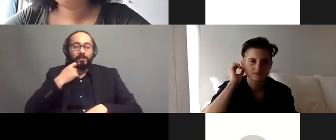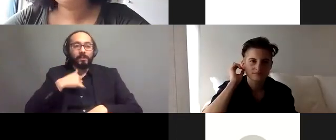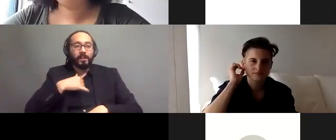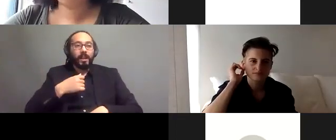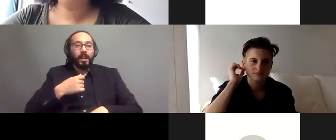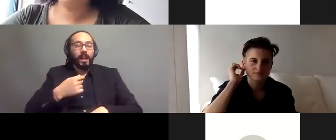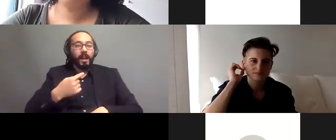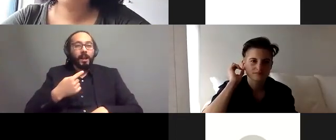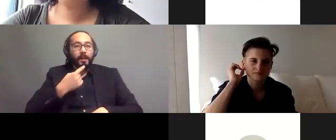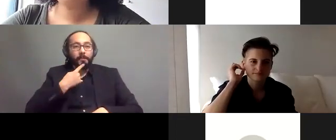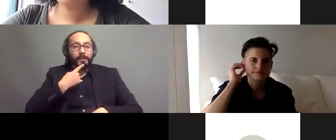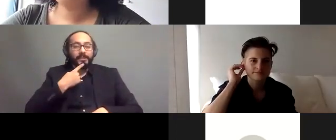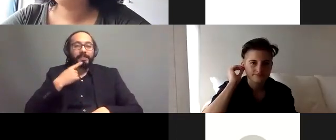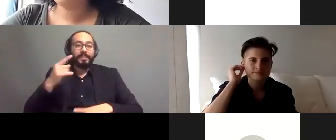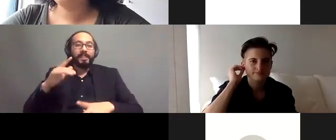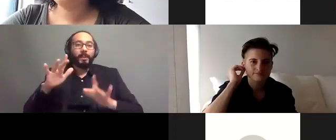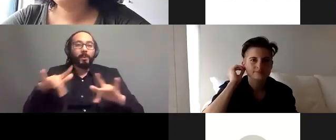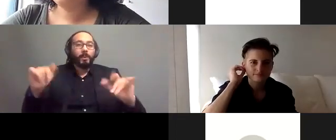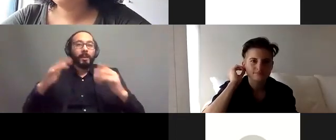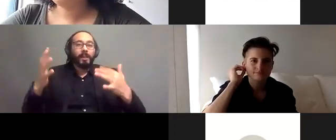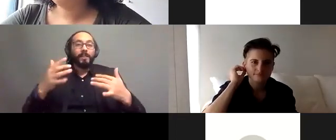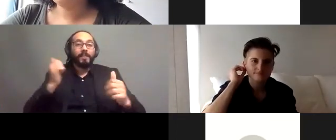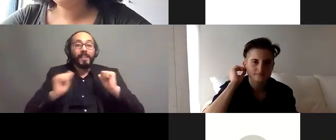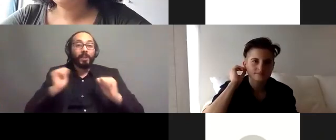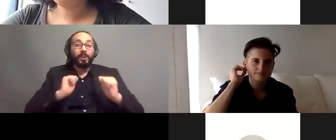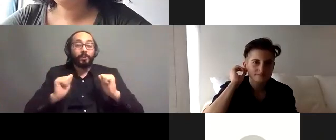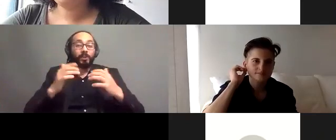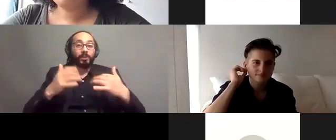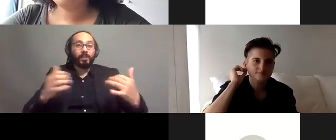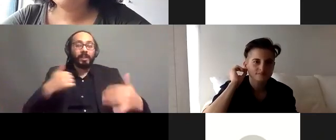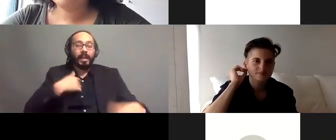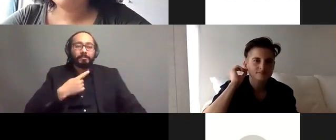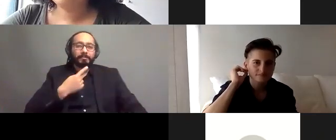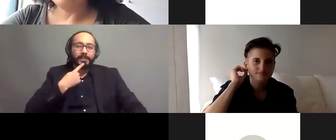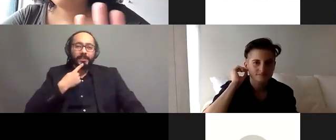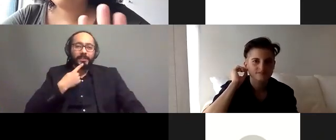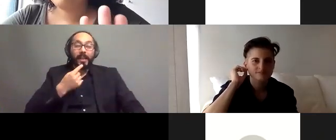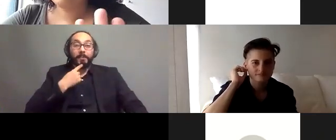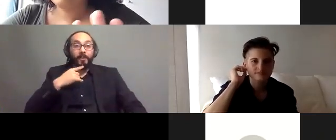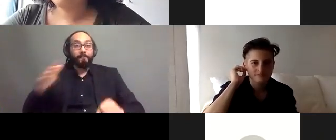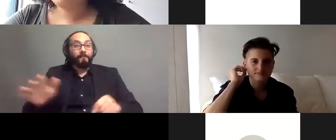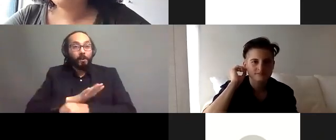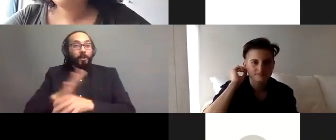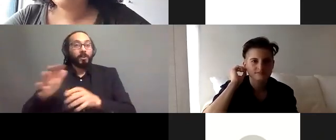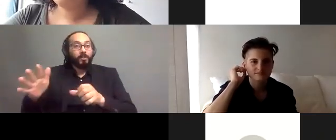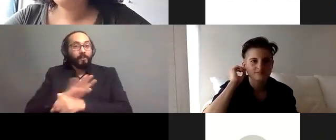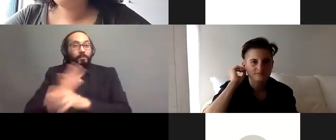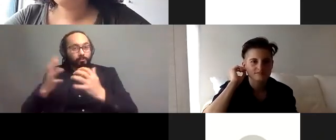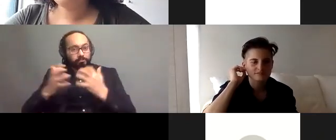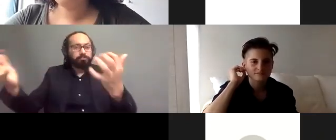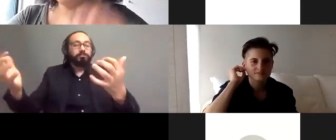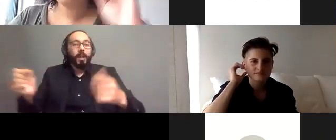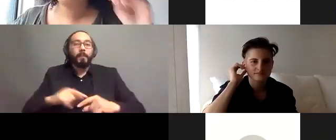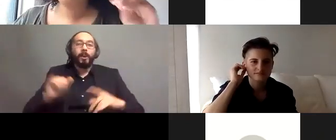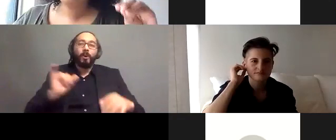I miss an empty theater. I know that sounds strange, but like I miss a full theater, don't get me wrong. But like I miss